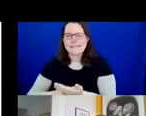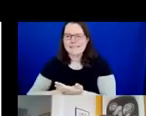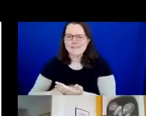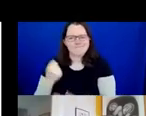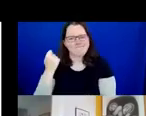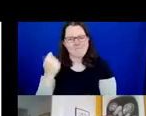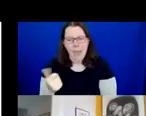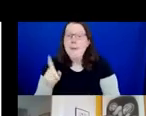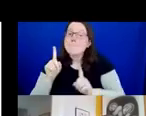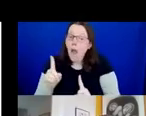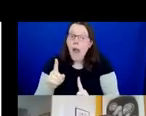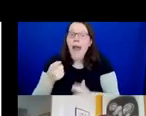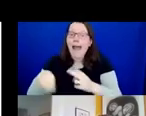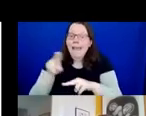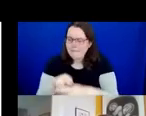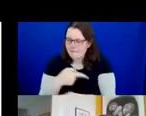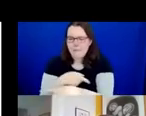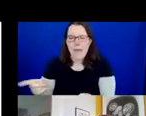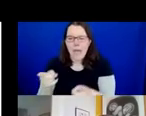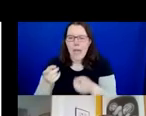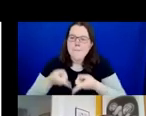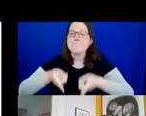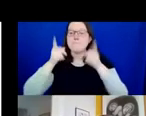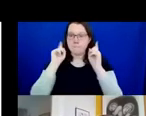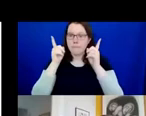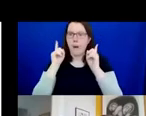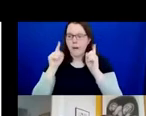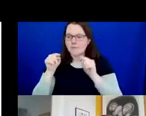different indeed. Next slide, please.